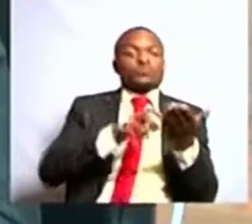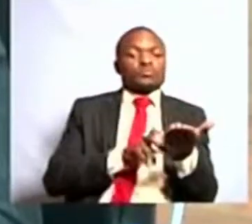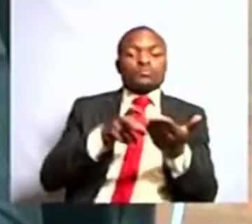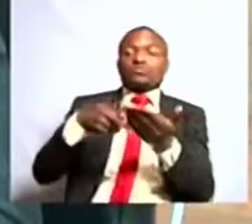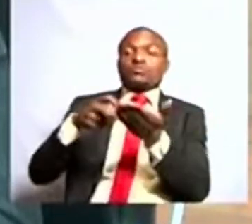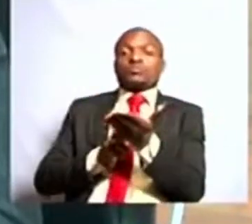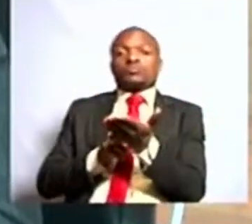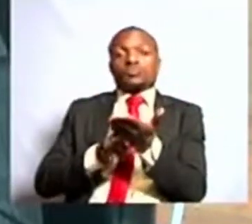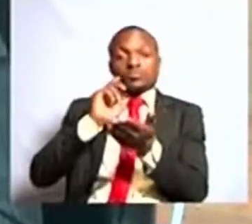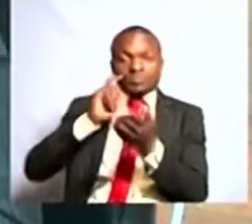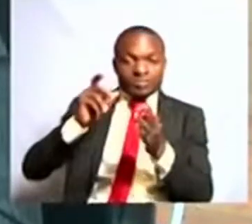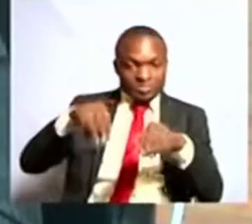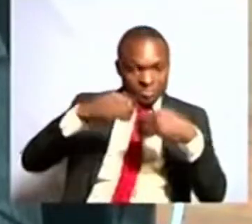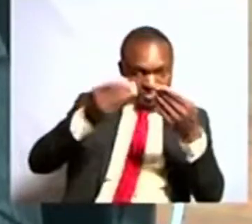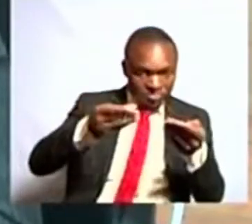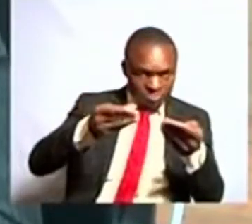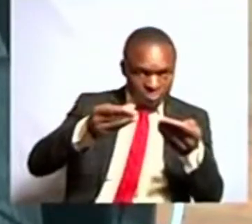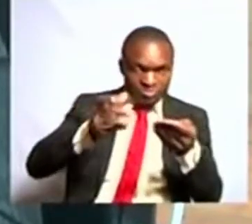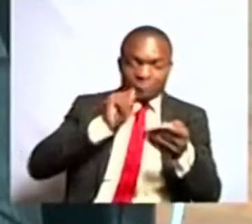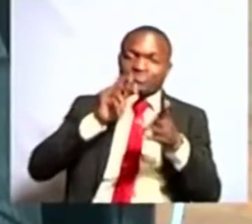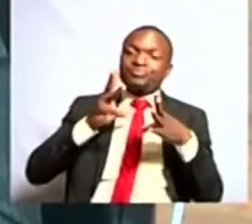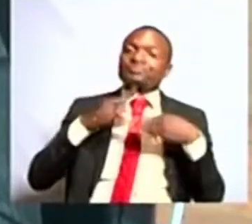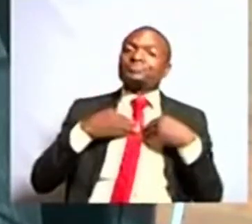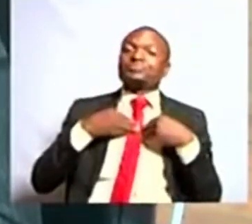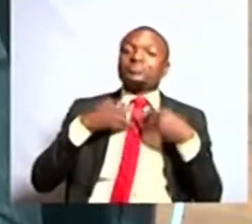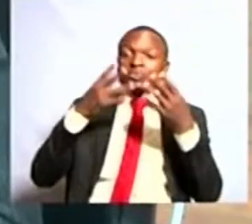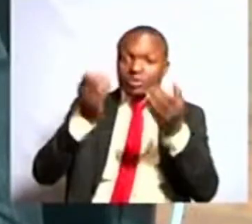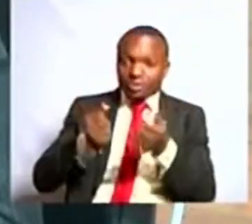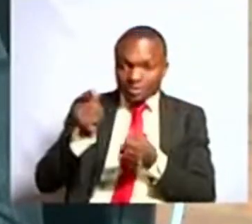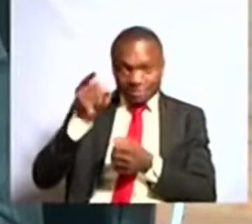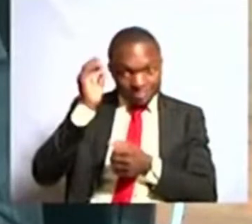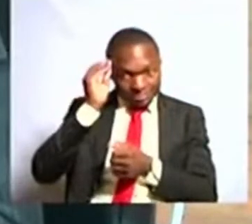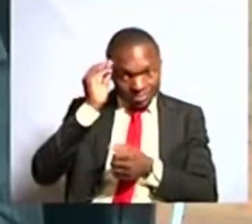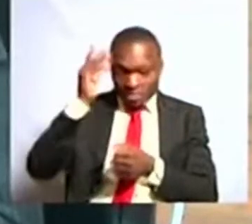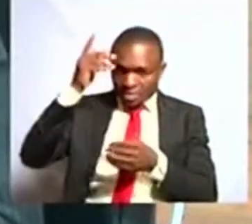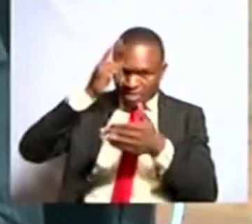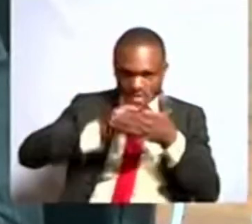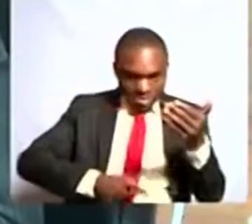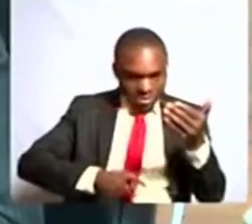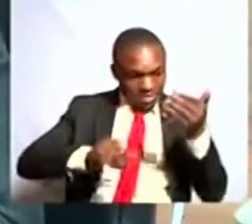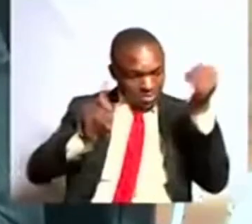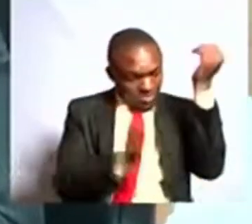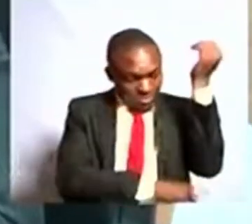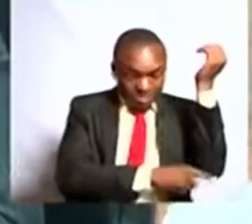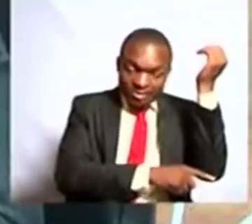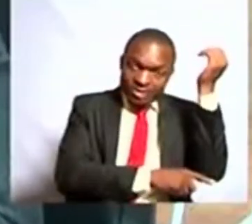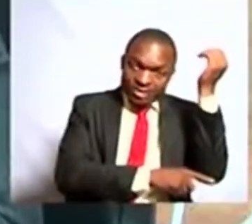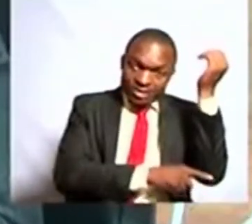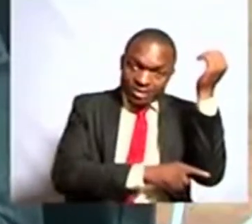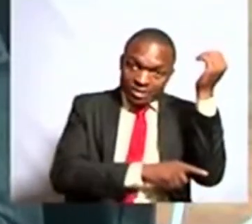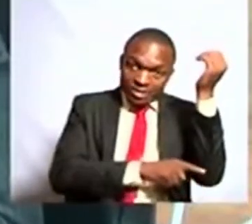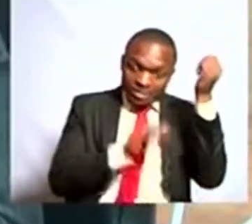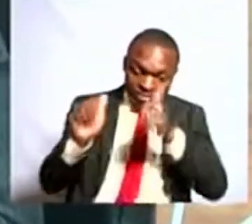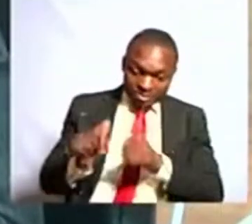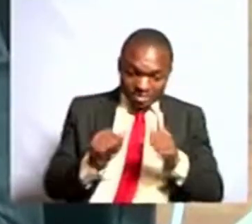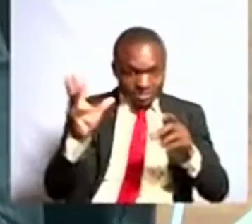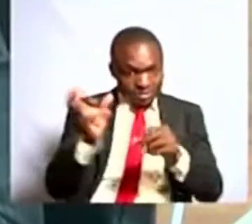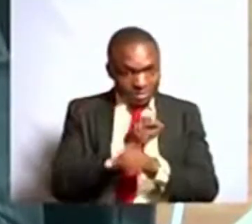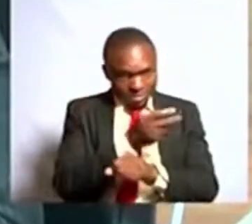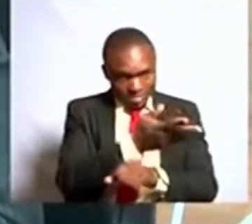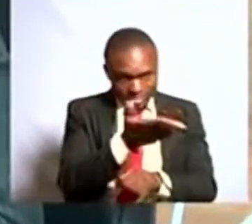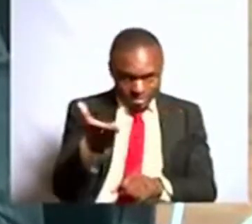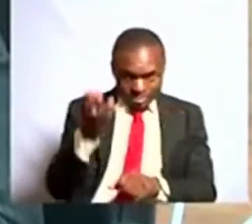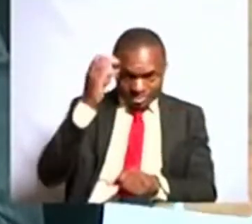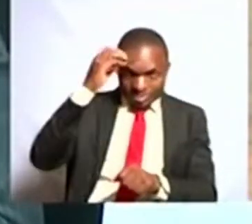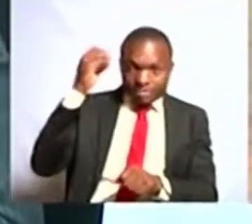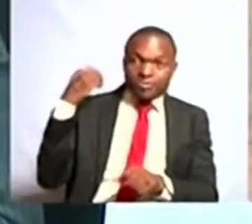should have gone to audit, it's unacceptable. So I want to know what disciplinary action has been taken on these staff